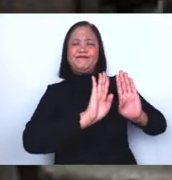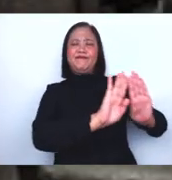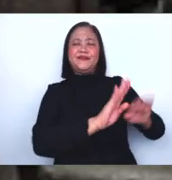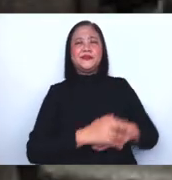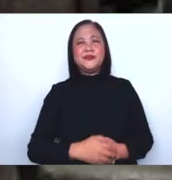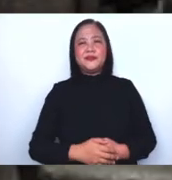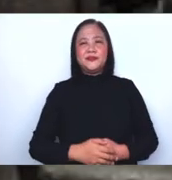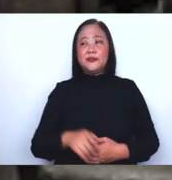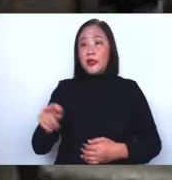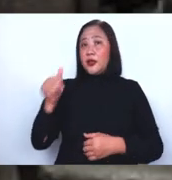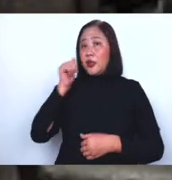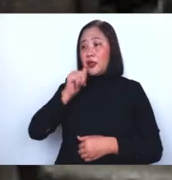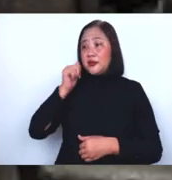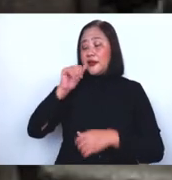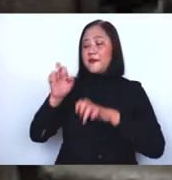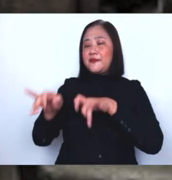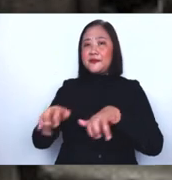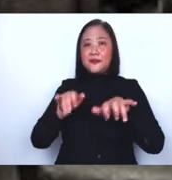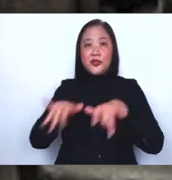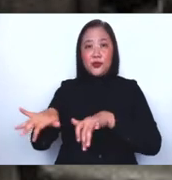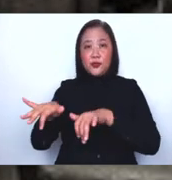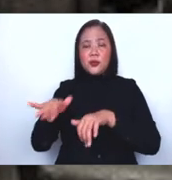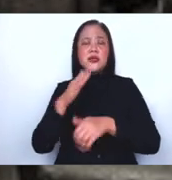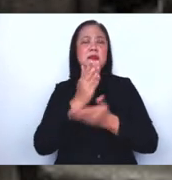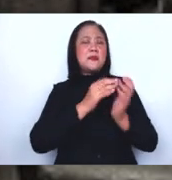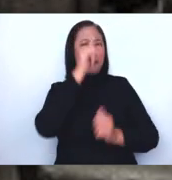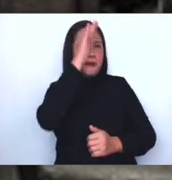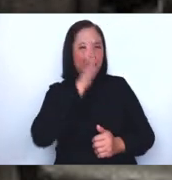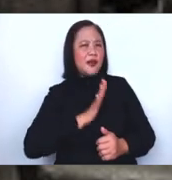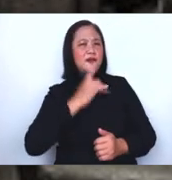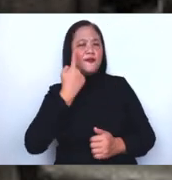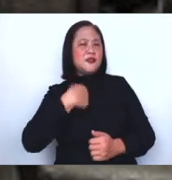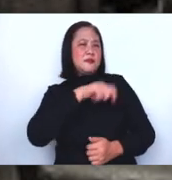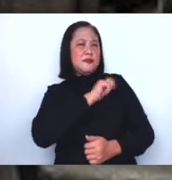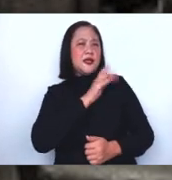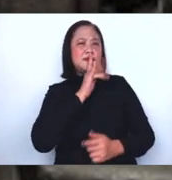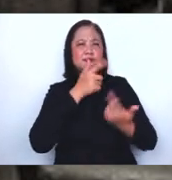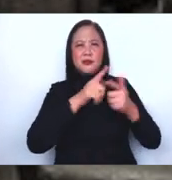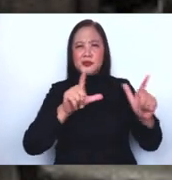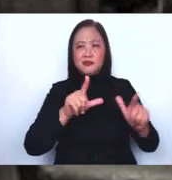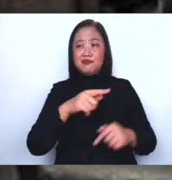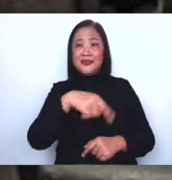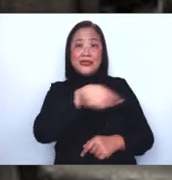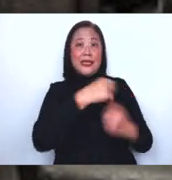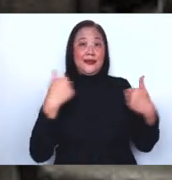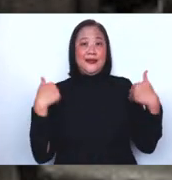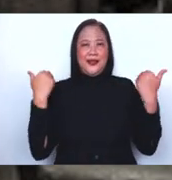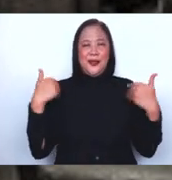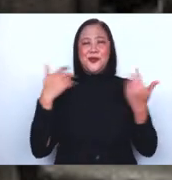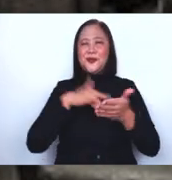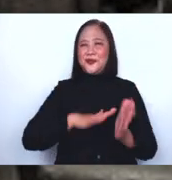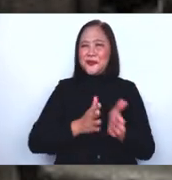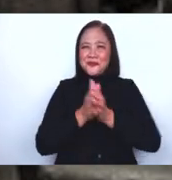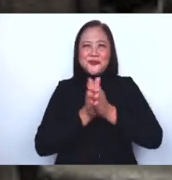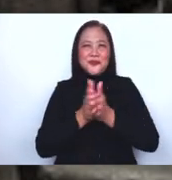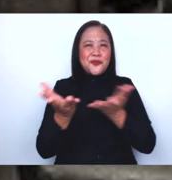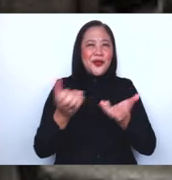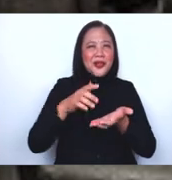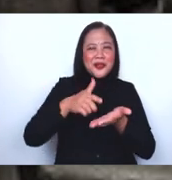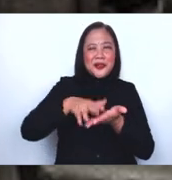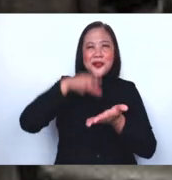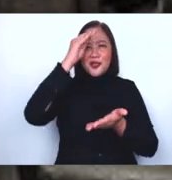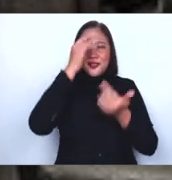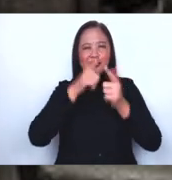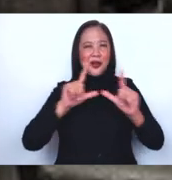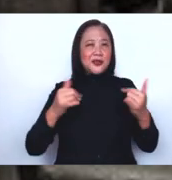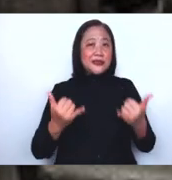Girls for the piano, and some men for Spanish. So many of these young students are eager to learn the language nowadays,